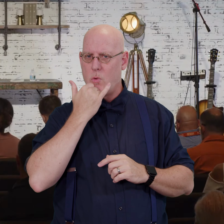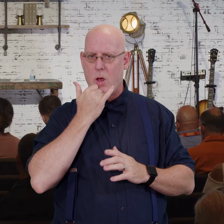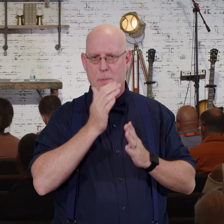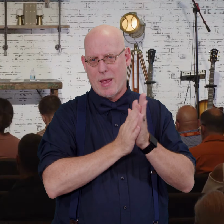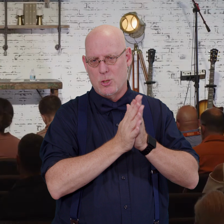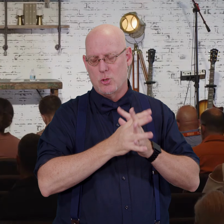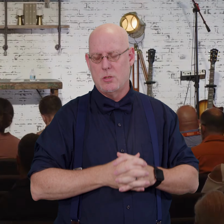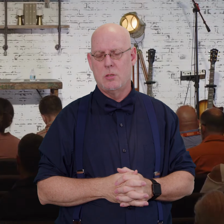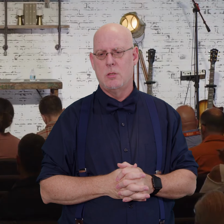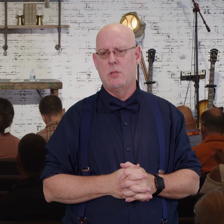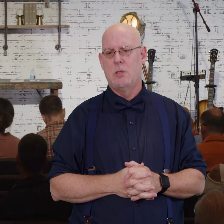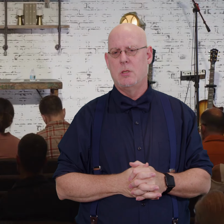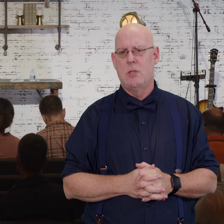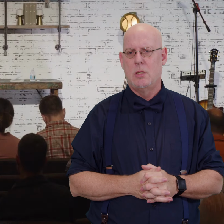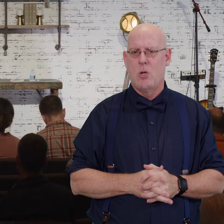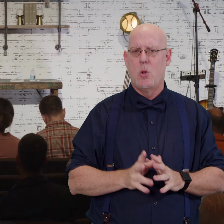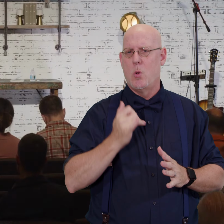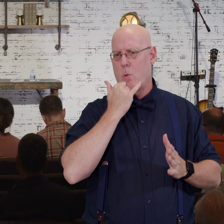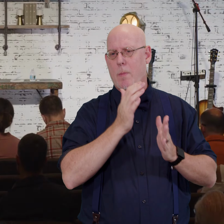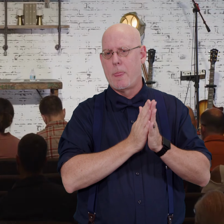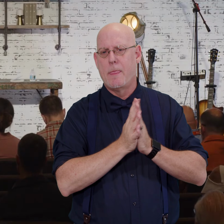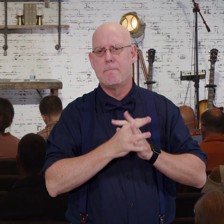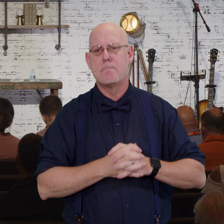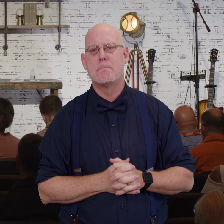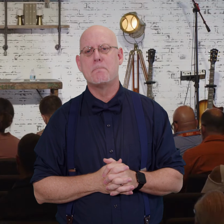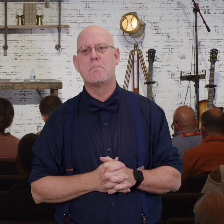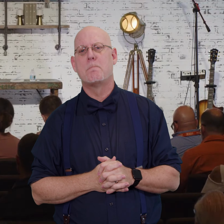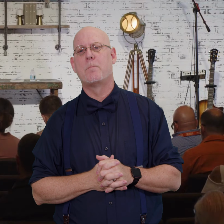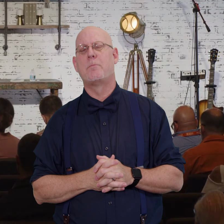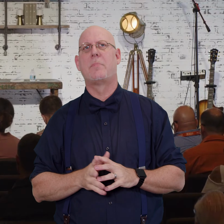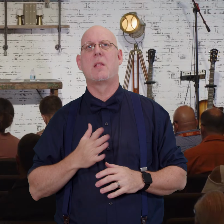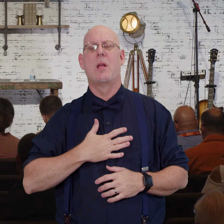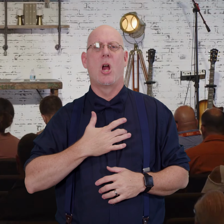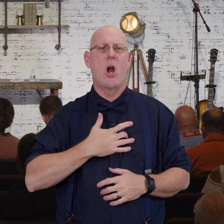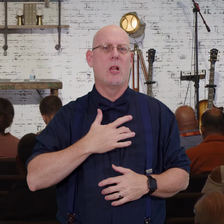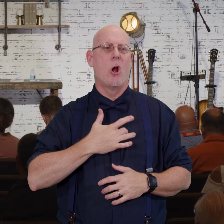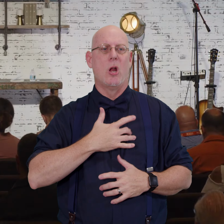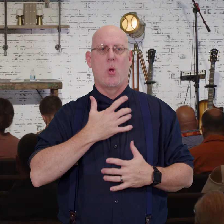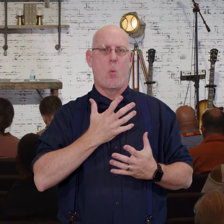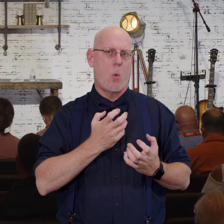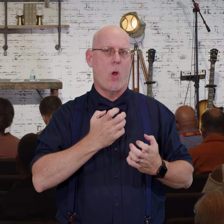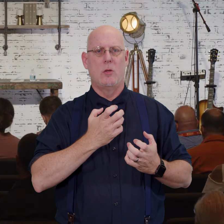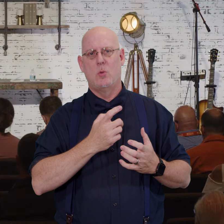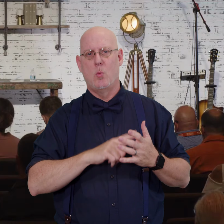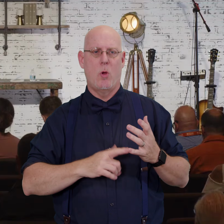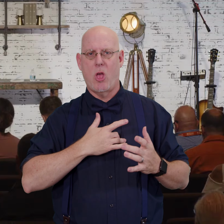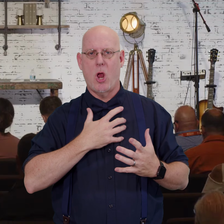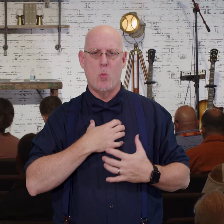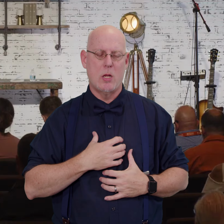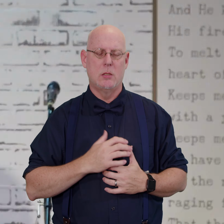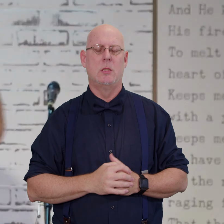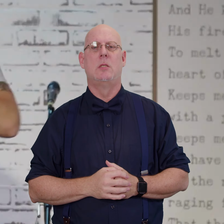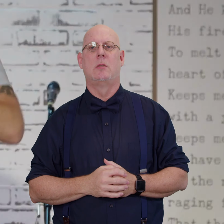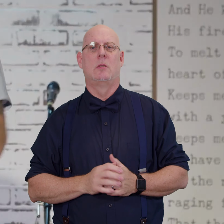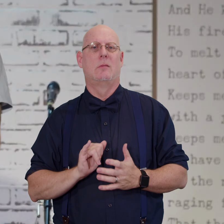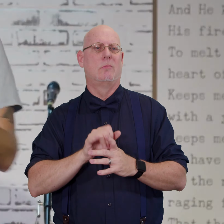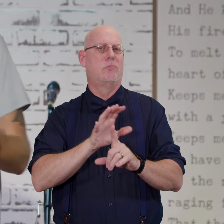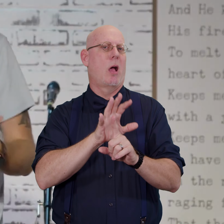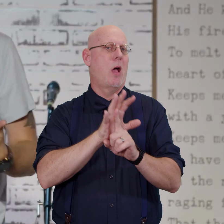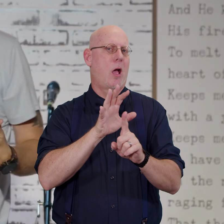passions. Like misplaced passions that my heart, the heart wants what the heart wants. And that's